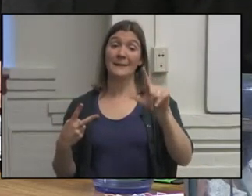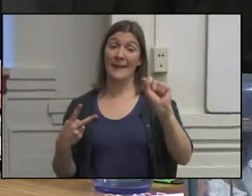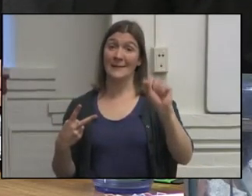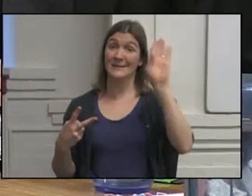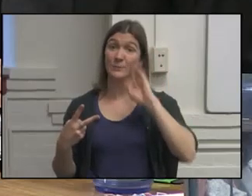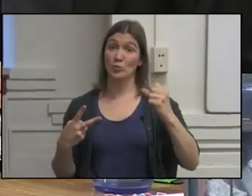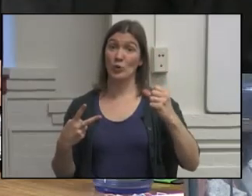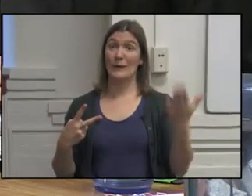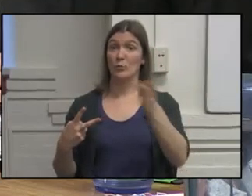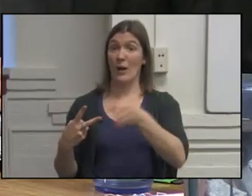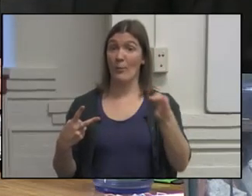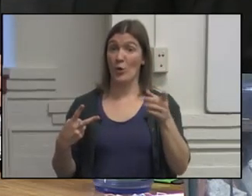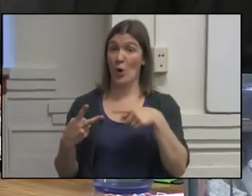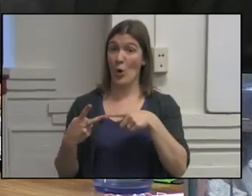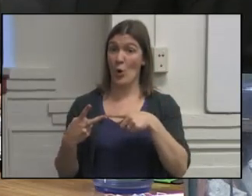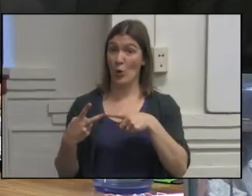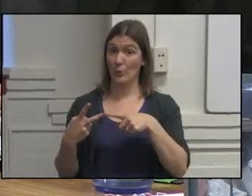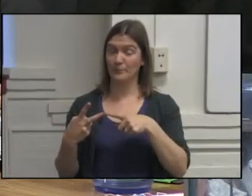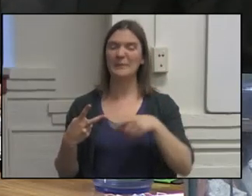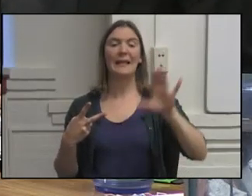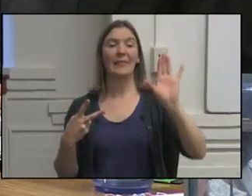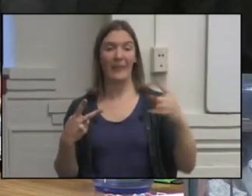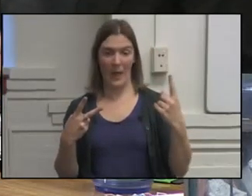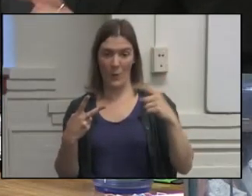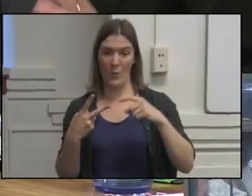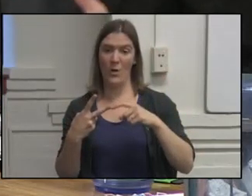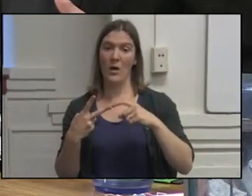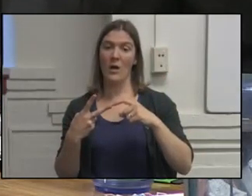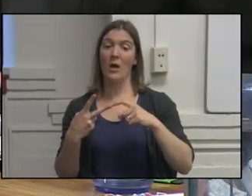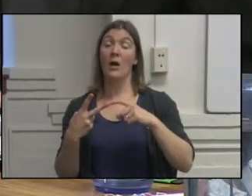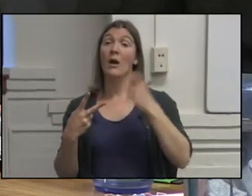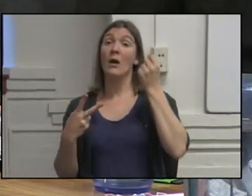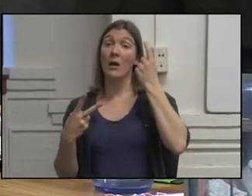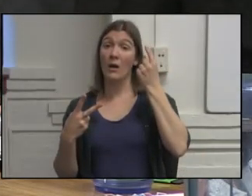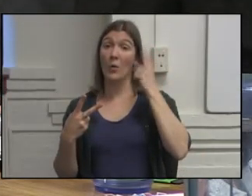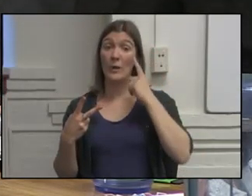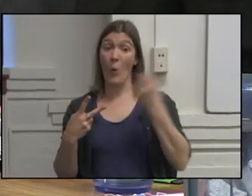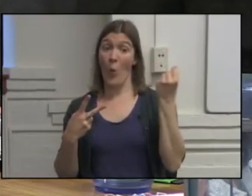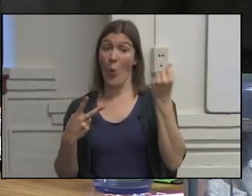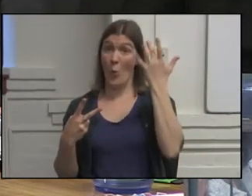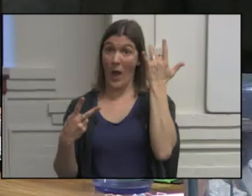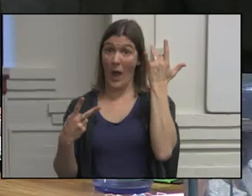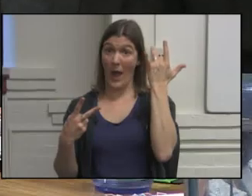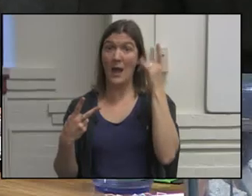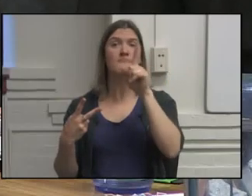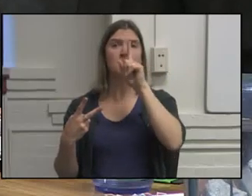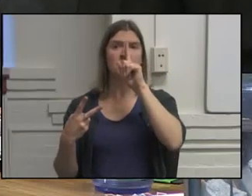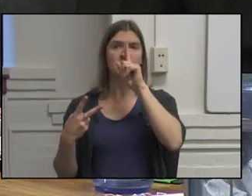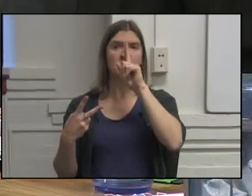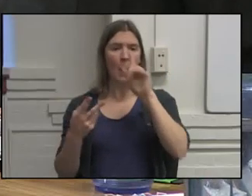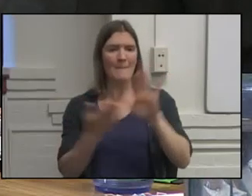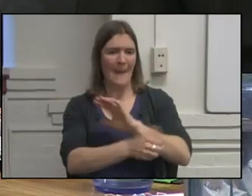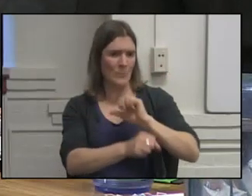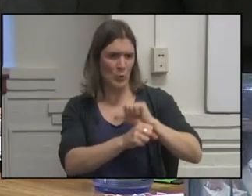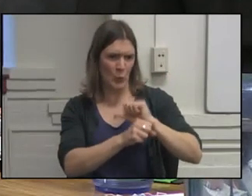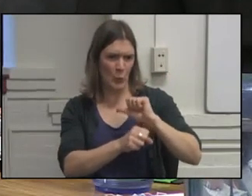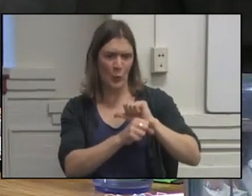McNeill's Brewery. And that is related to not the actual